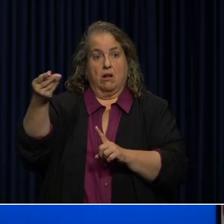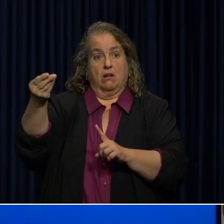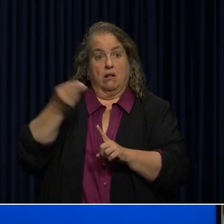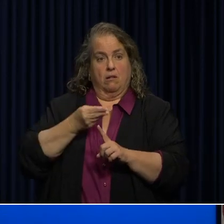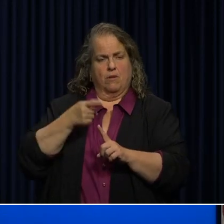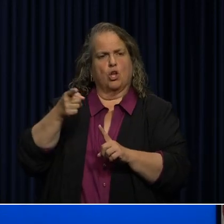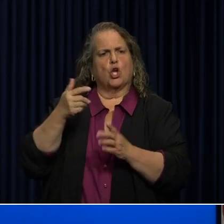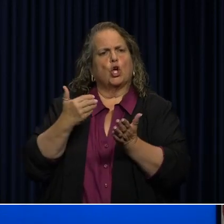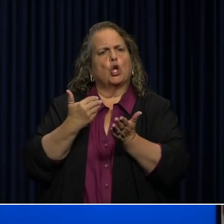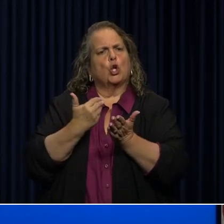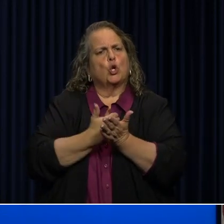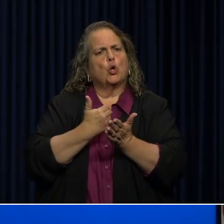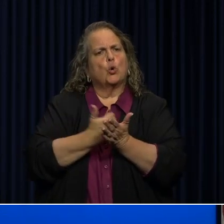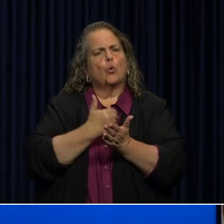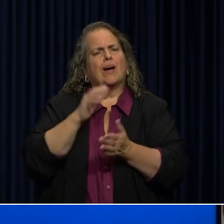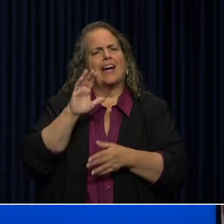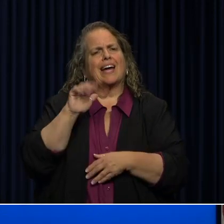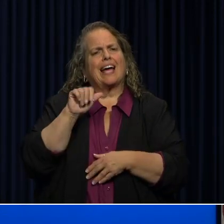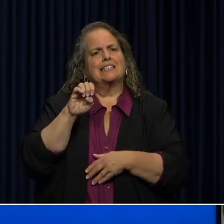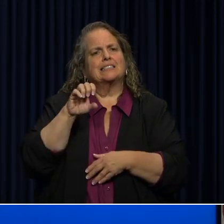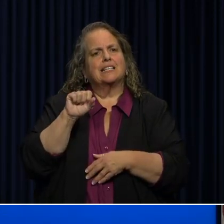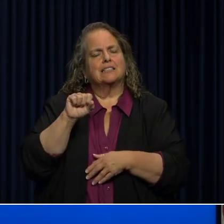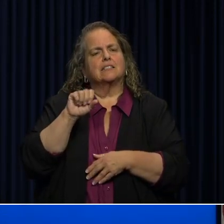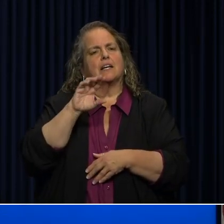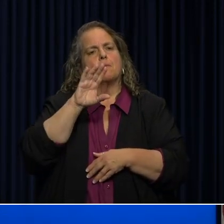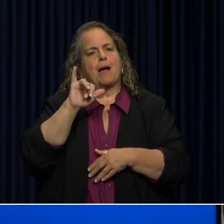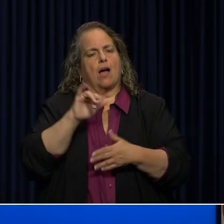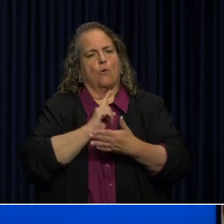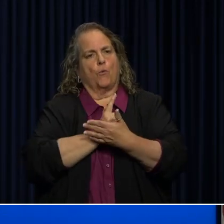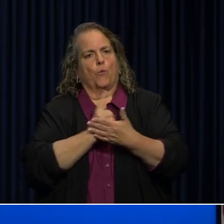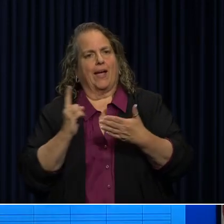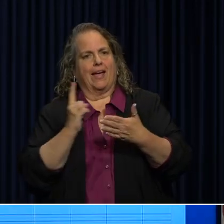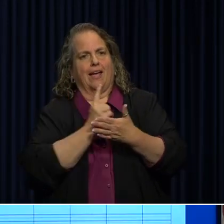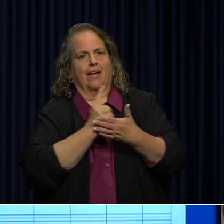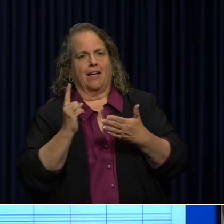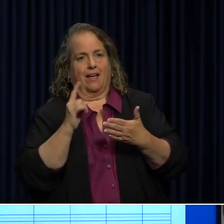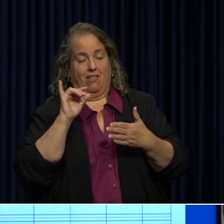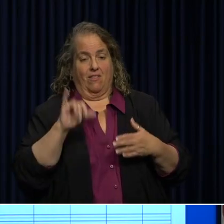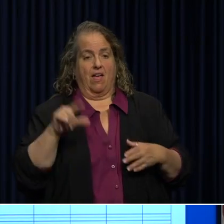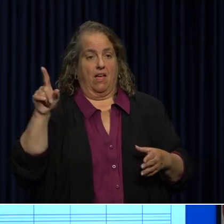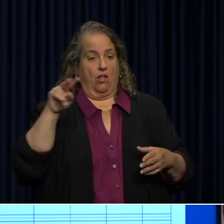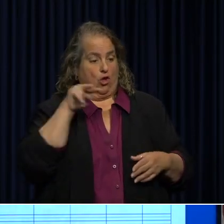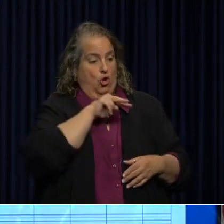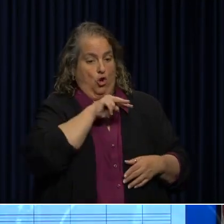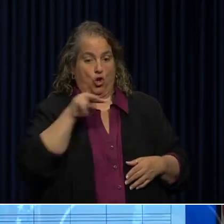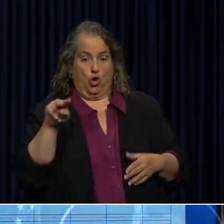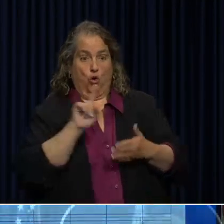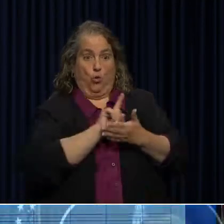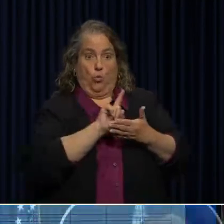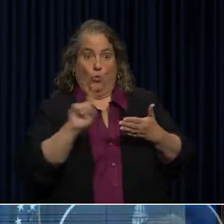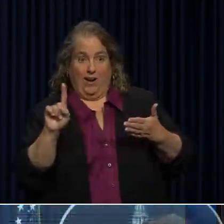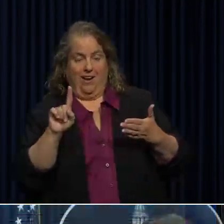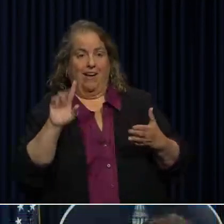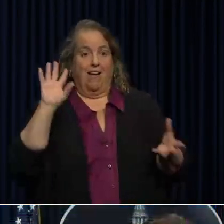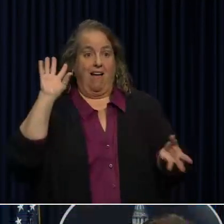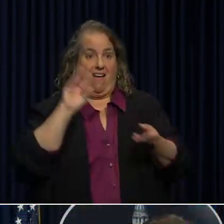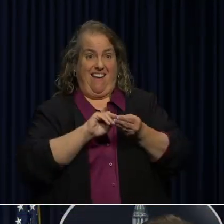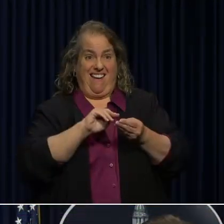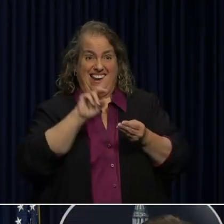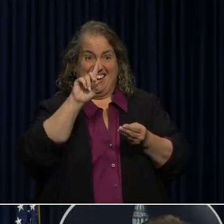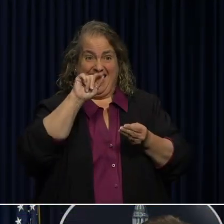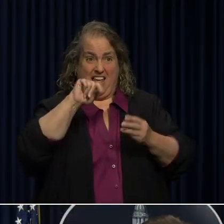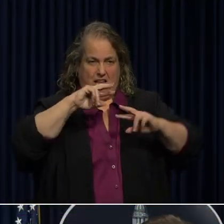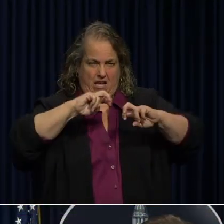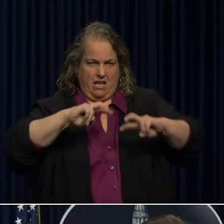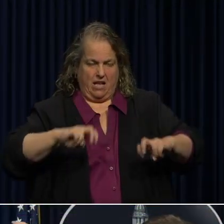case, really by week data, and what that's showing about